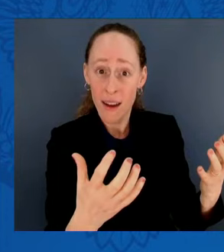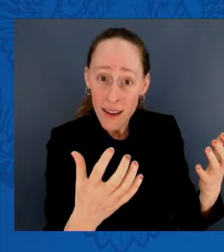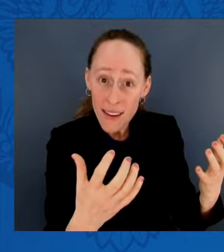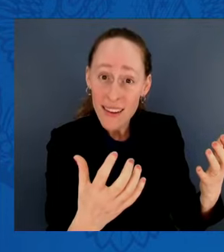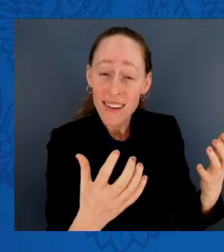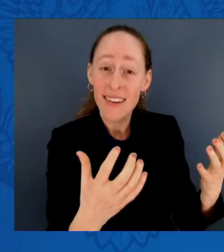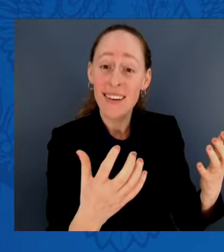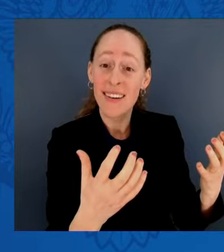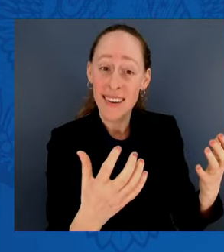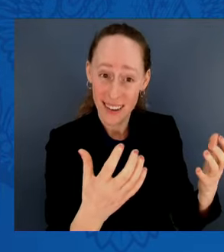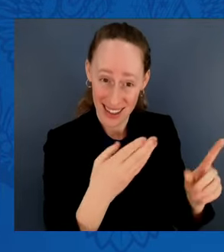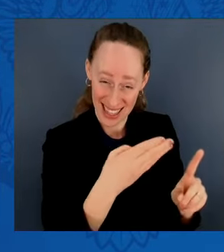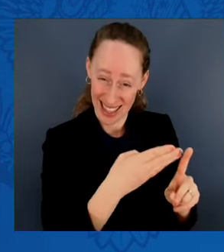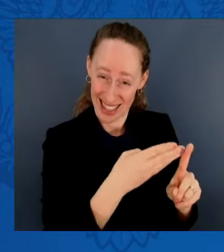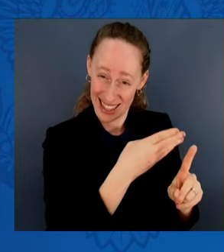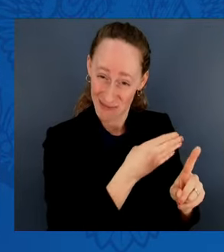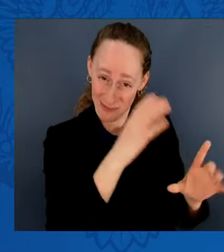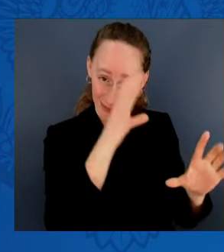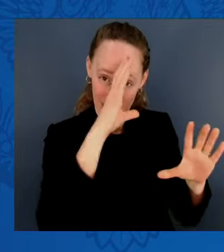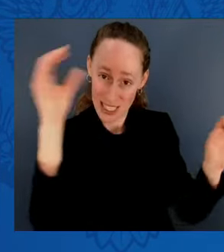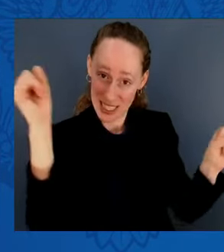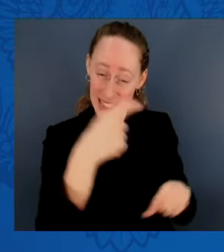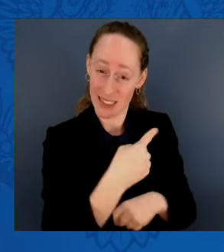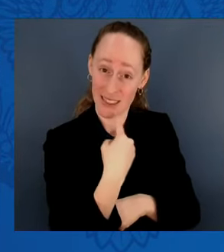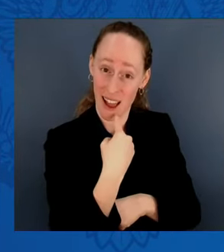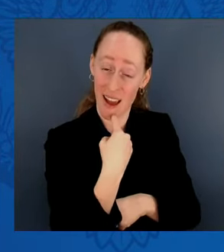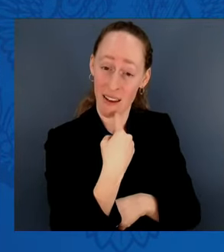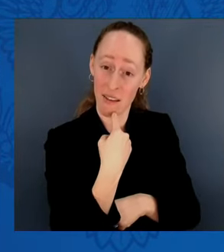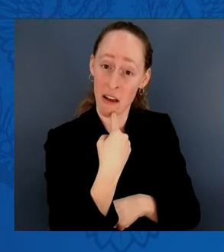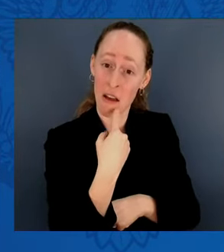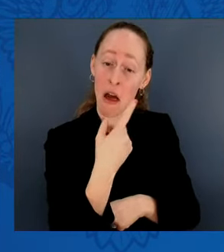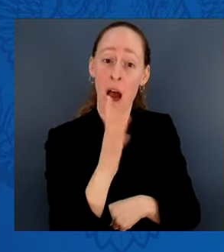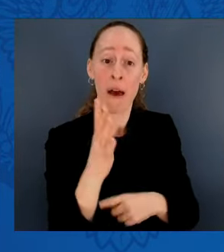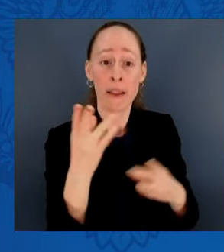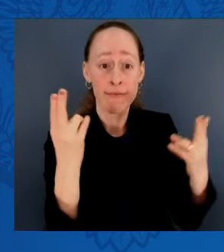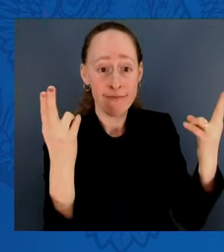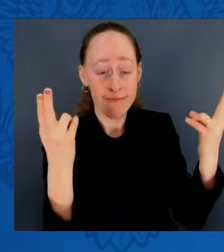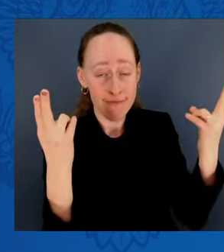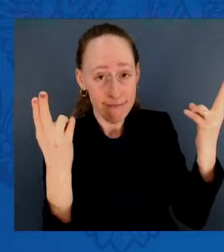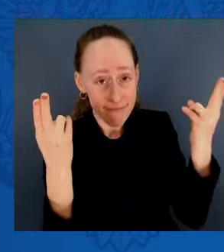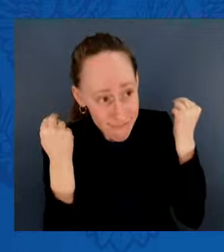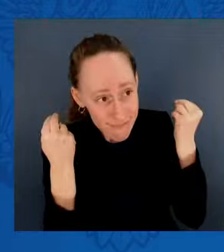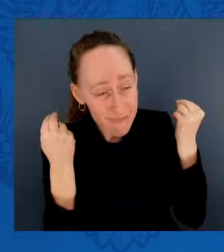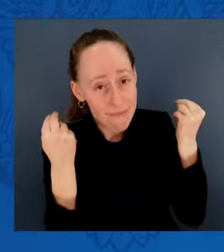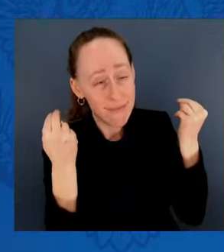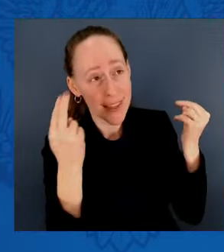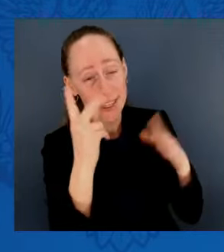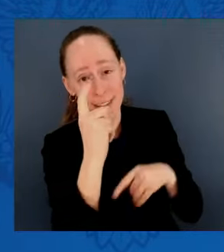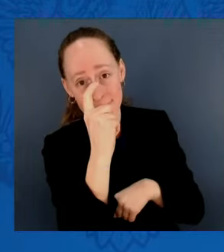leader. I think it's outrageous, it's dangerous, and it's unacceptable.